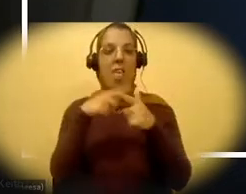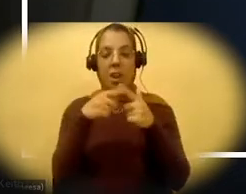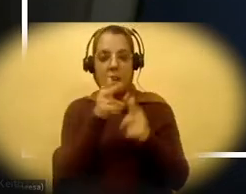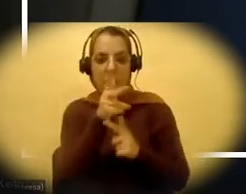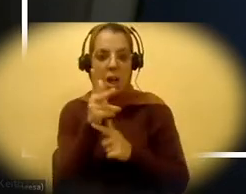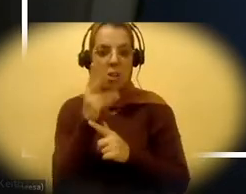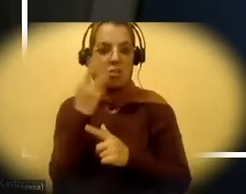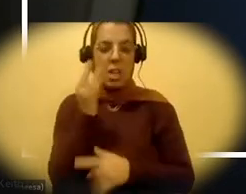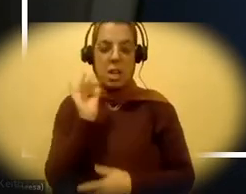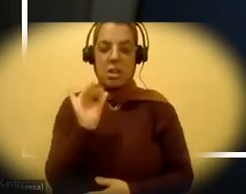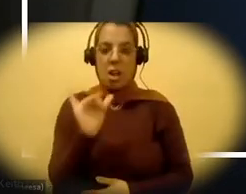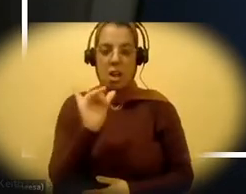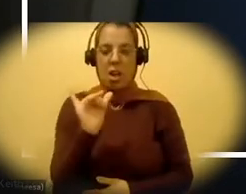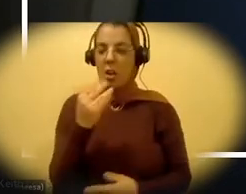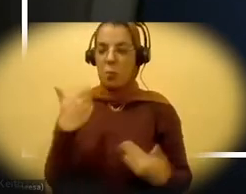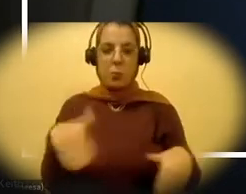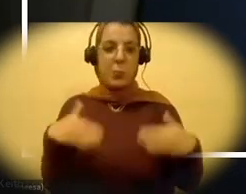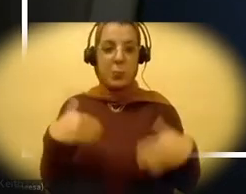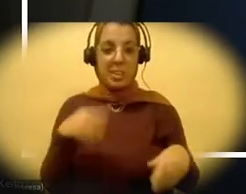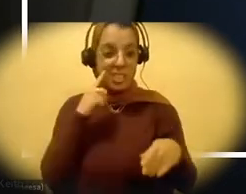those connections. And